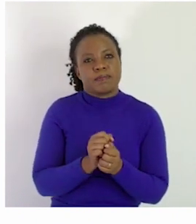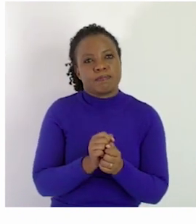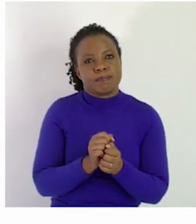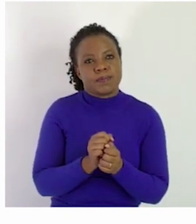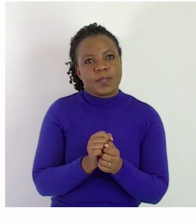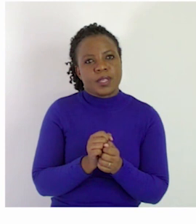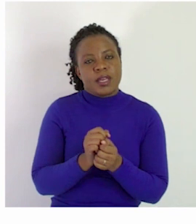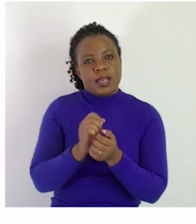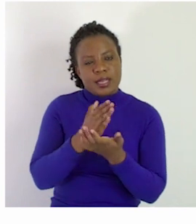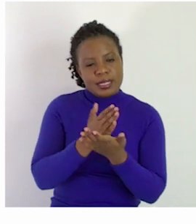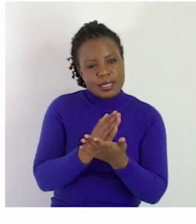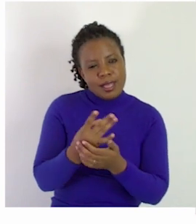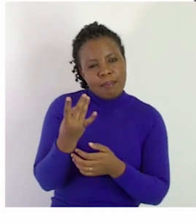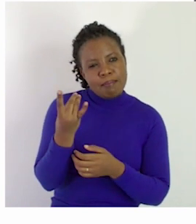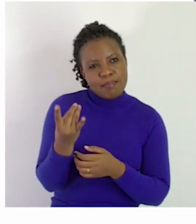some meat,